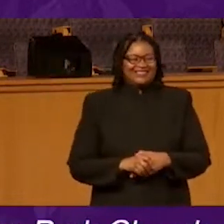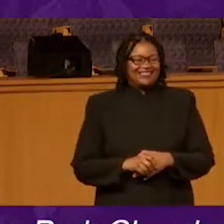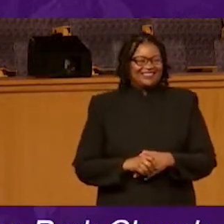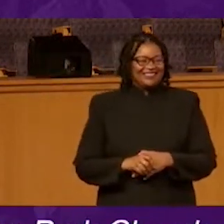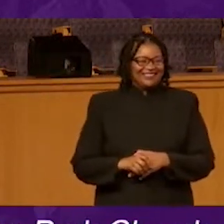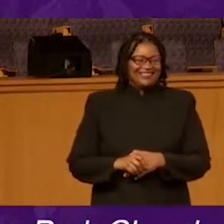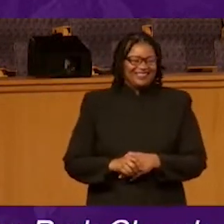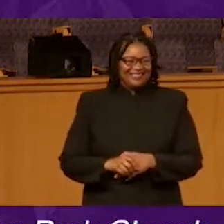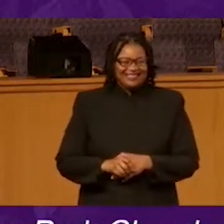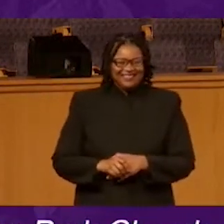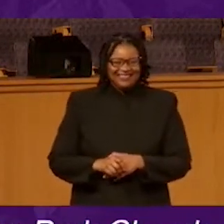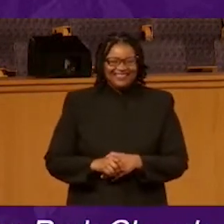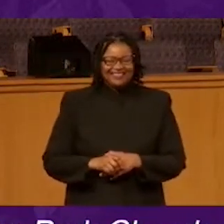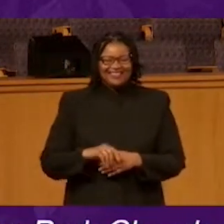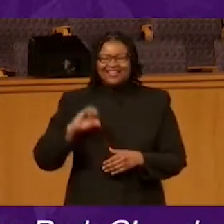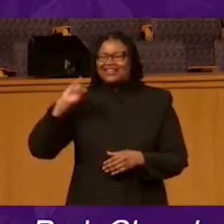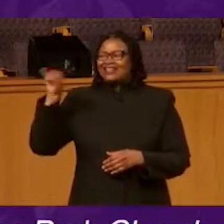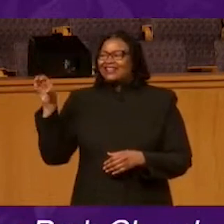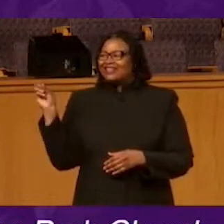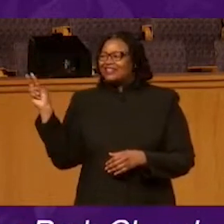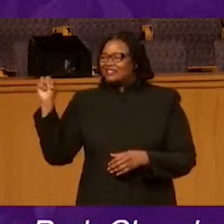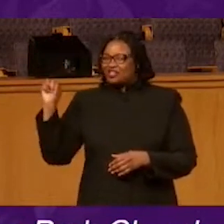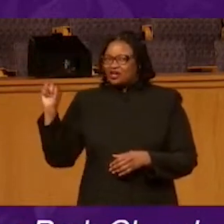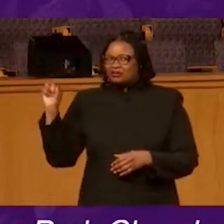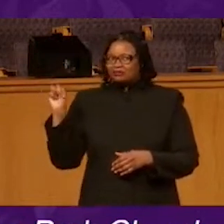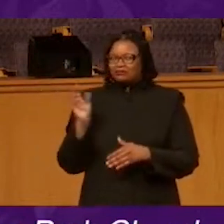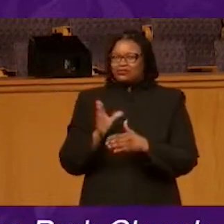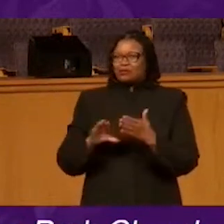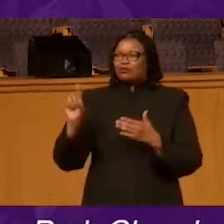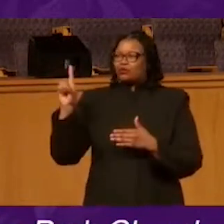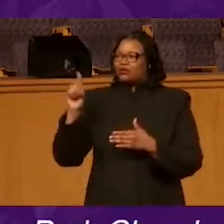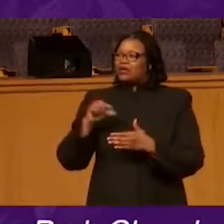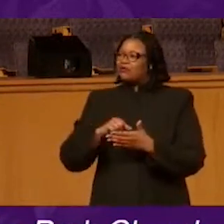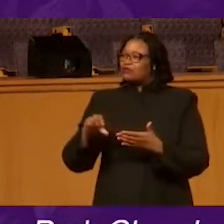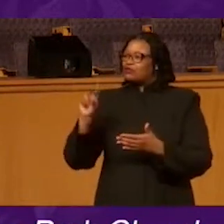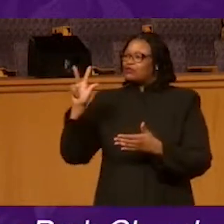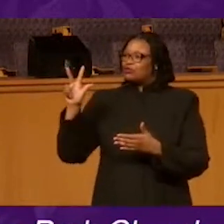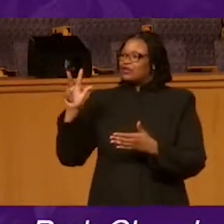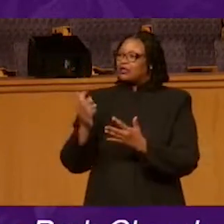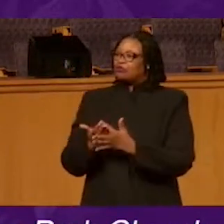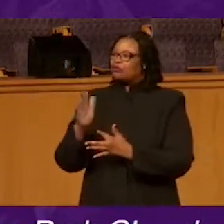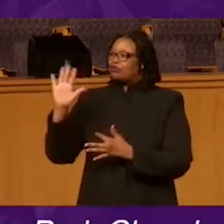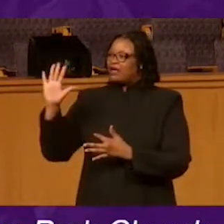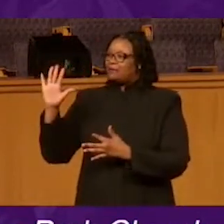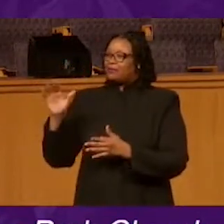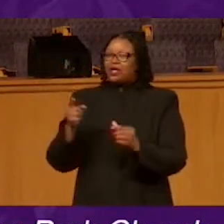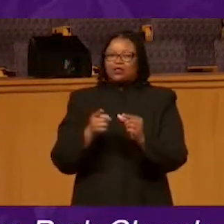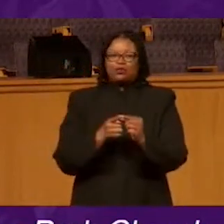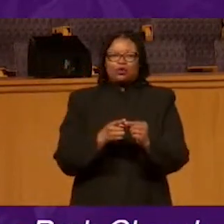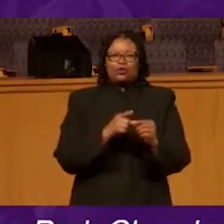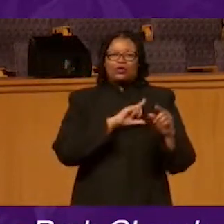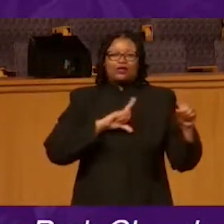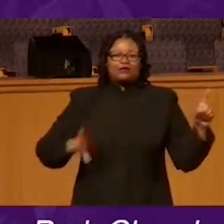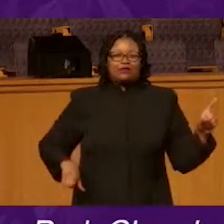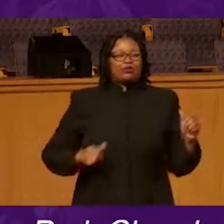31, and then it will be John chapter 7, verses 1 through 5. The word of the Lord is as